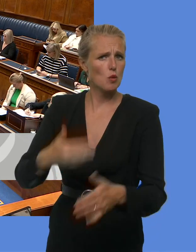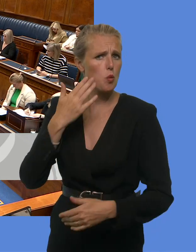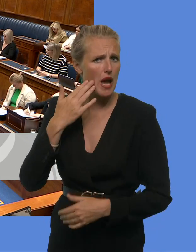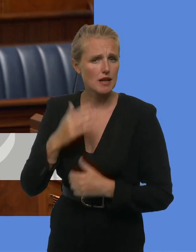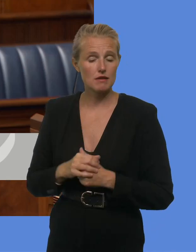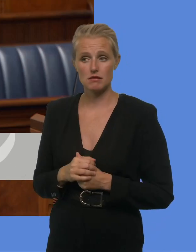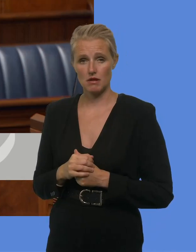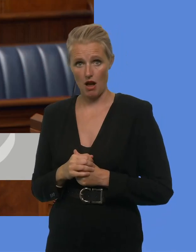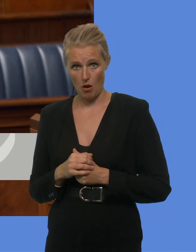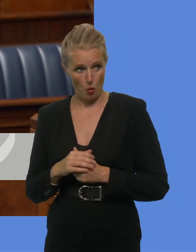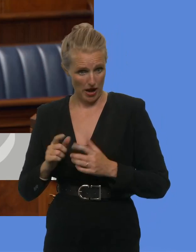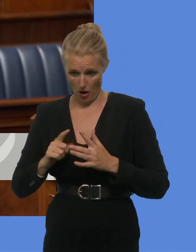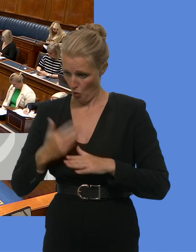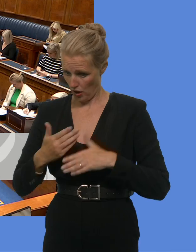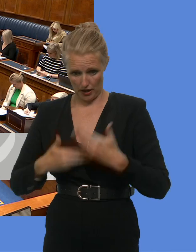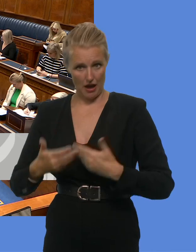expecting a submission very shortly.